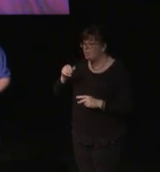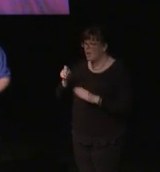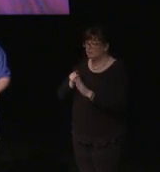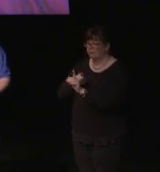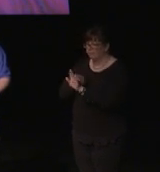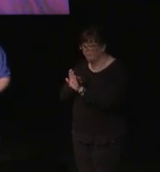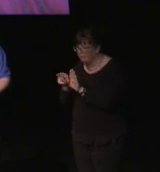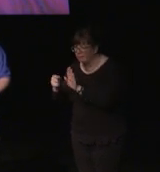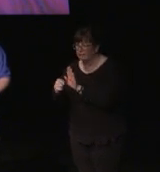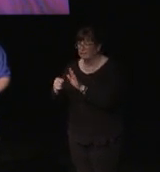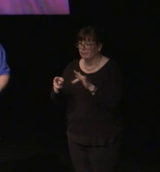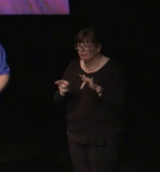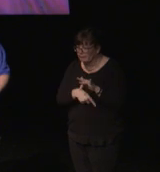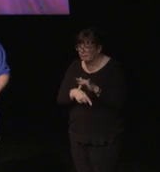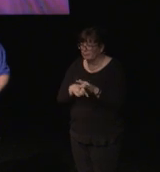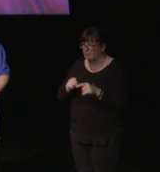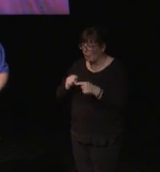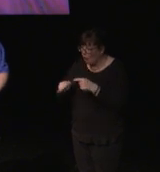like that.